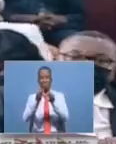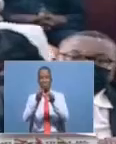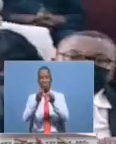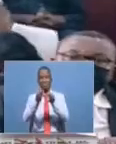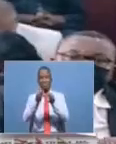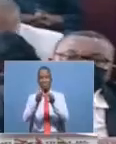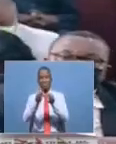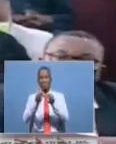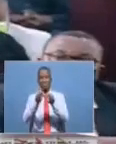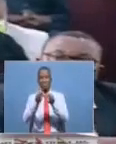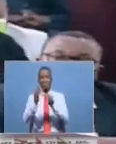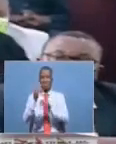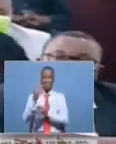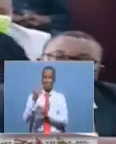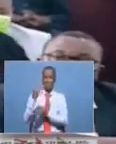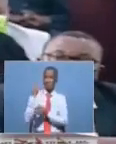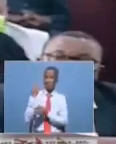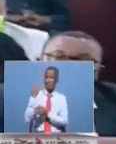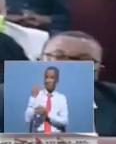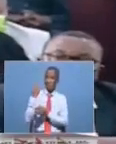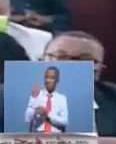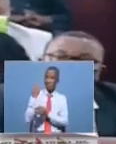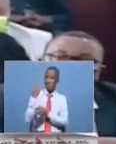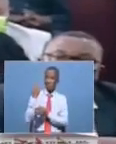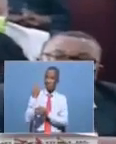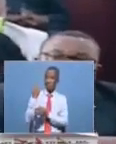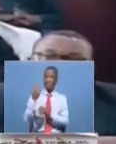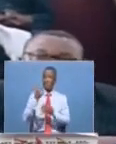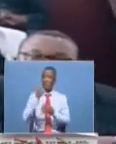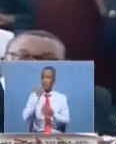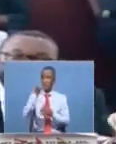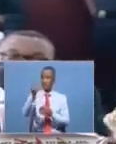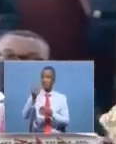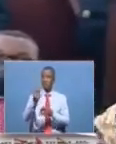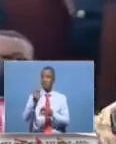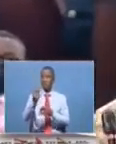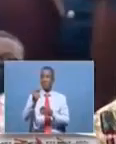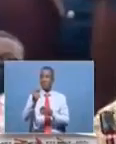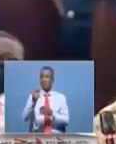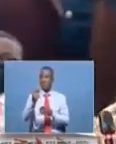reference was made to Rule 38